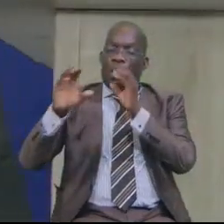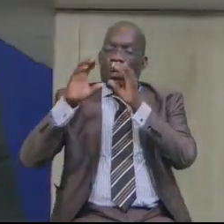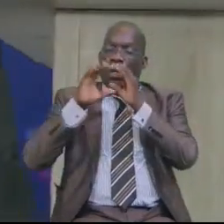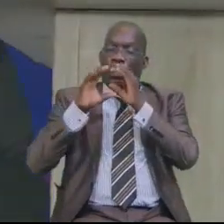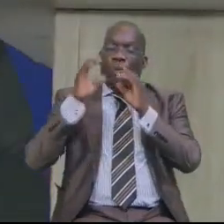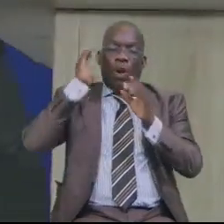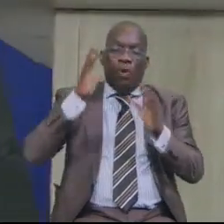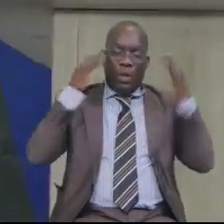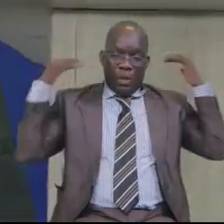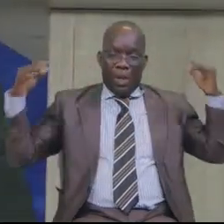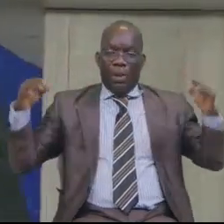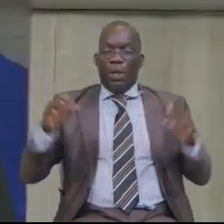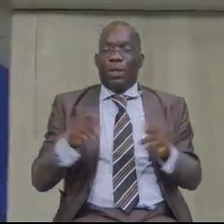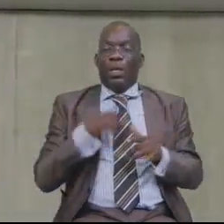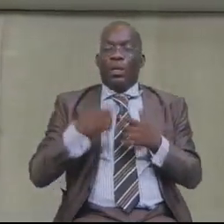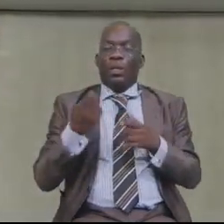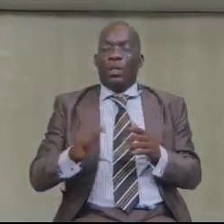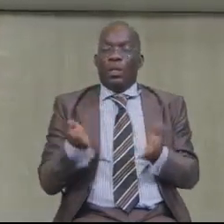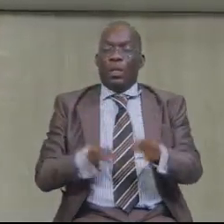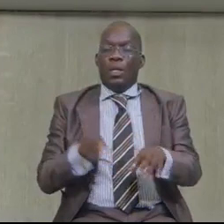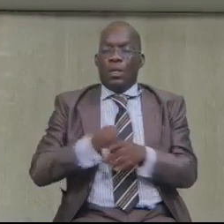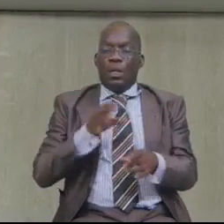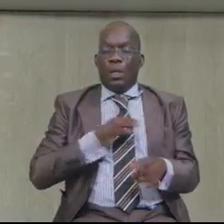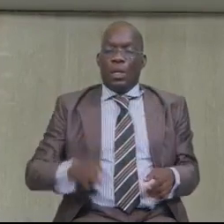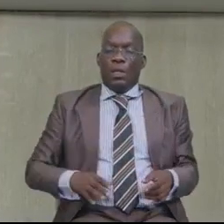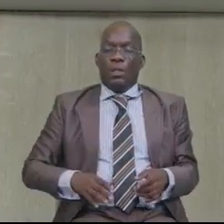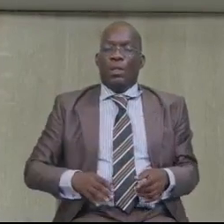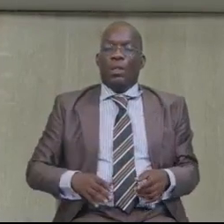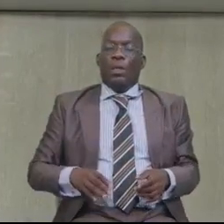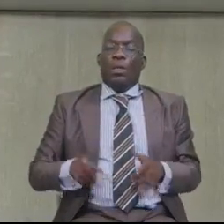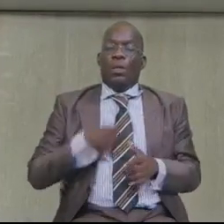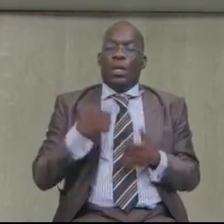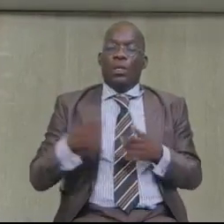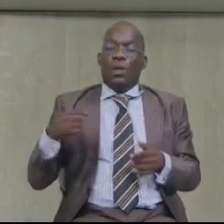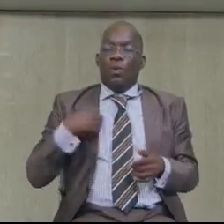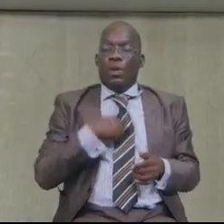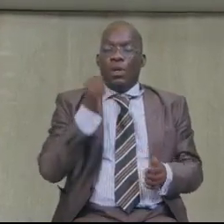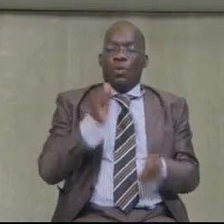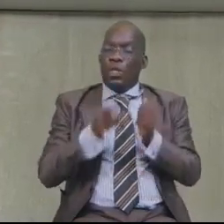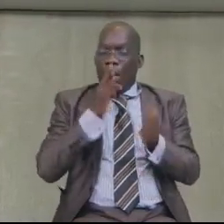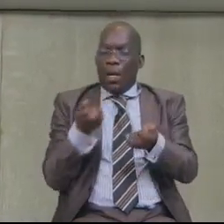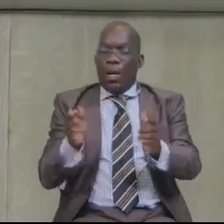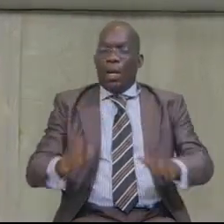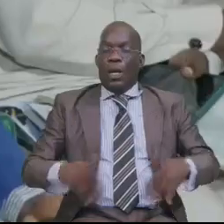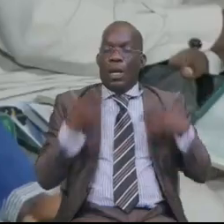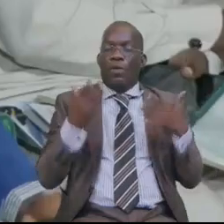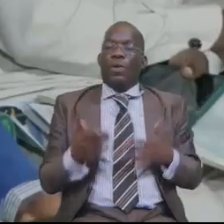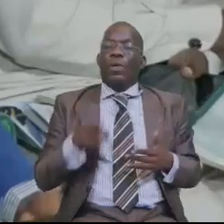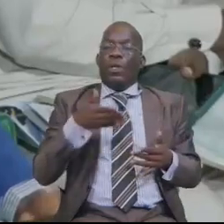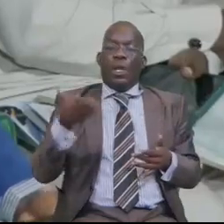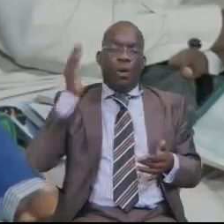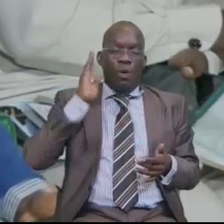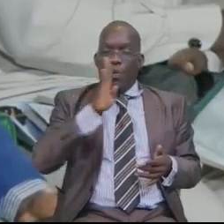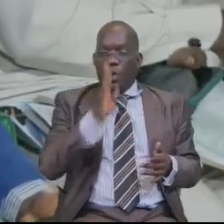Christ shall rise, we which are alive, there will be enough grace that will keep you until that day.